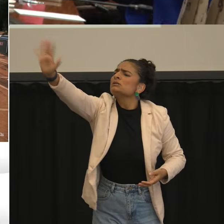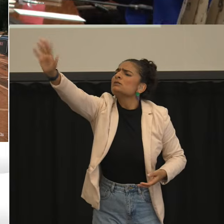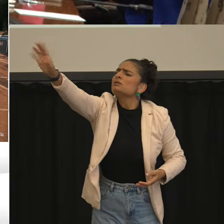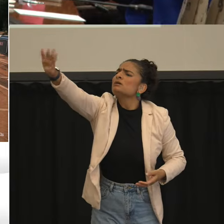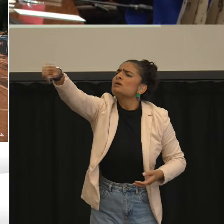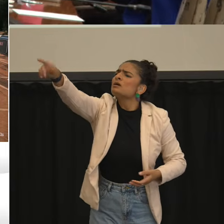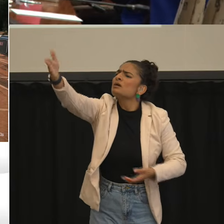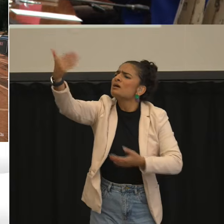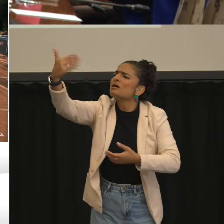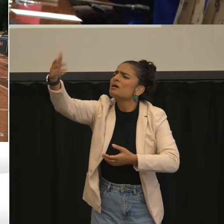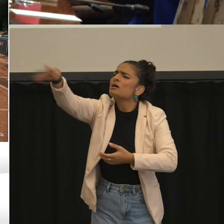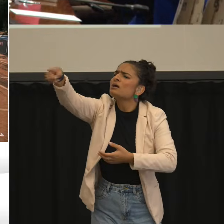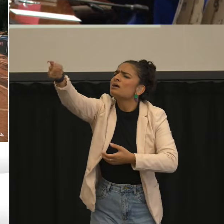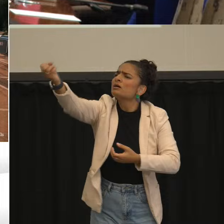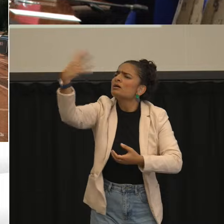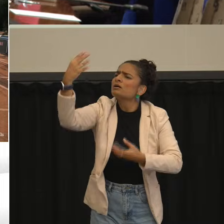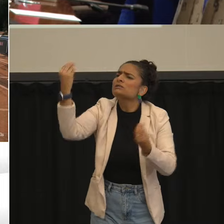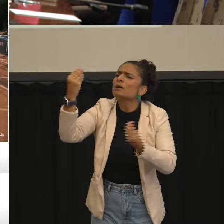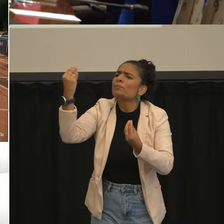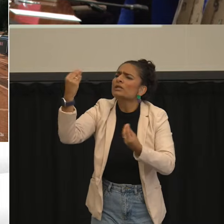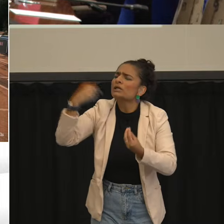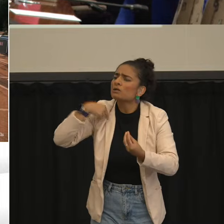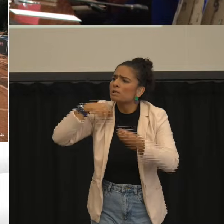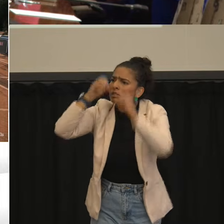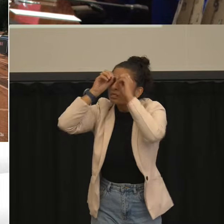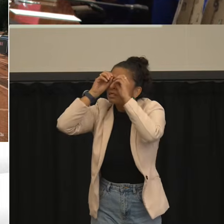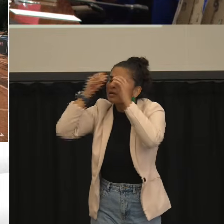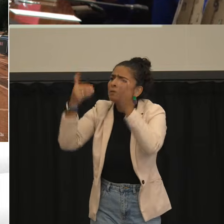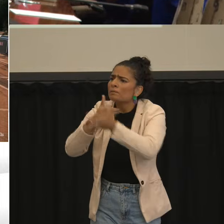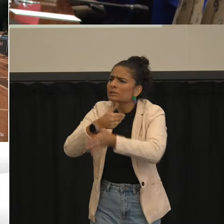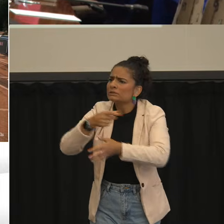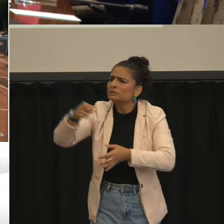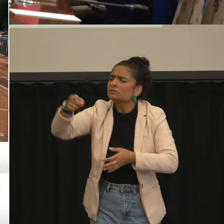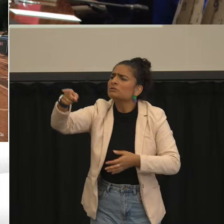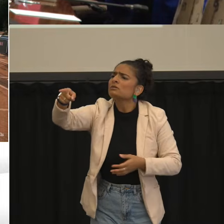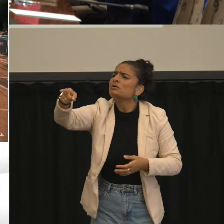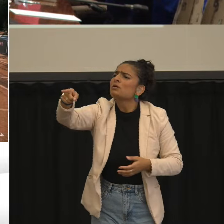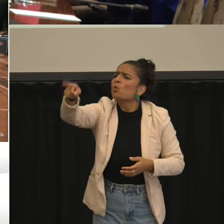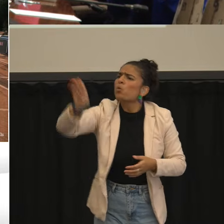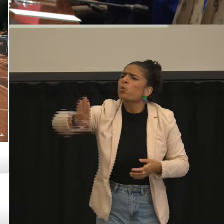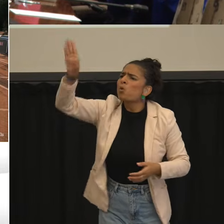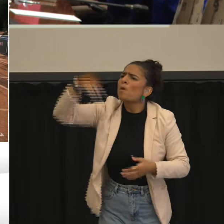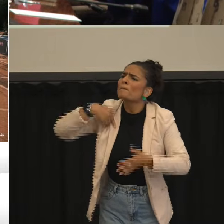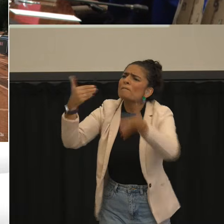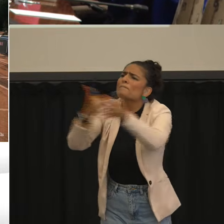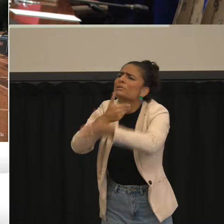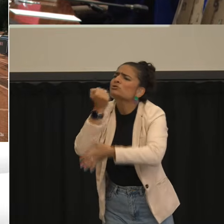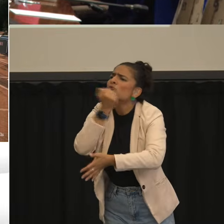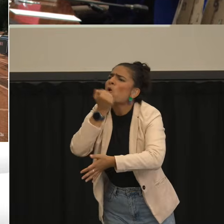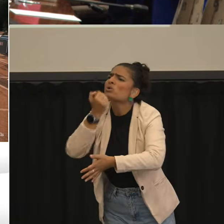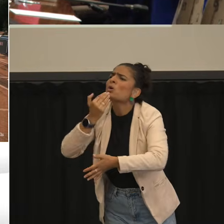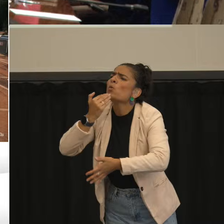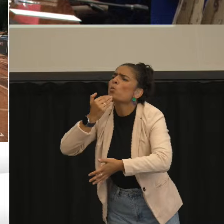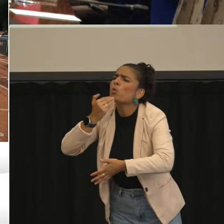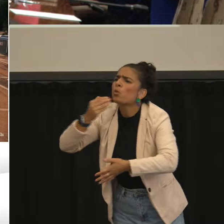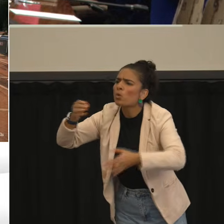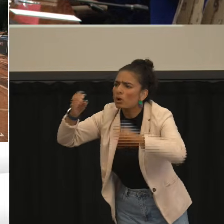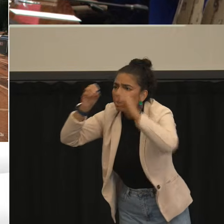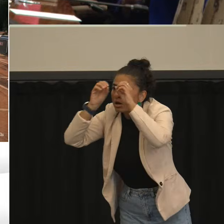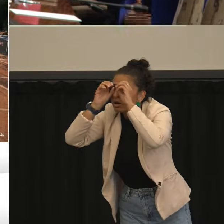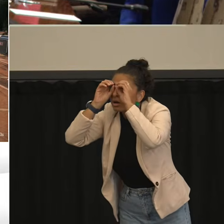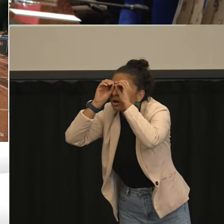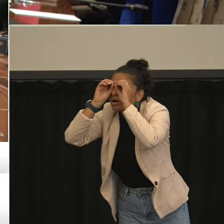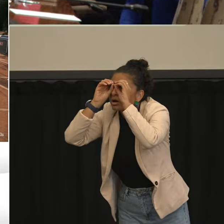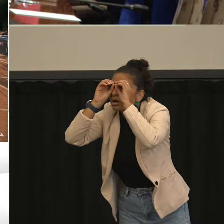I saw you signing something there in the back of the room, and I missed it because I can't really see that far. But if you can please just